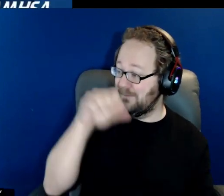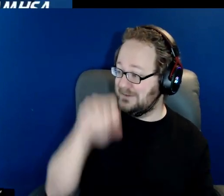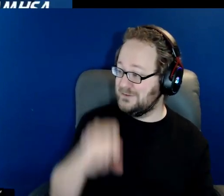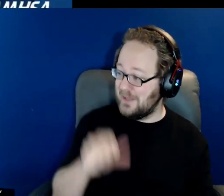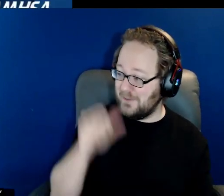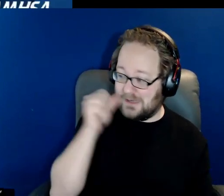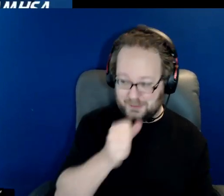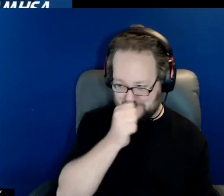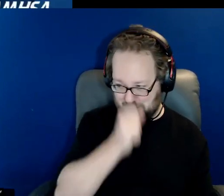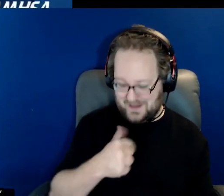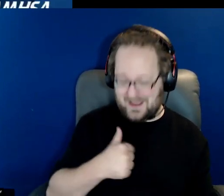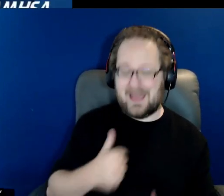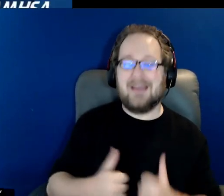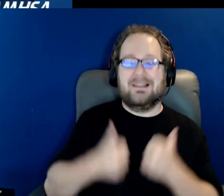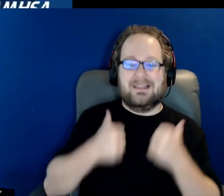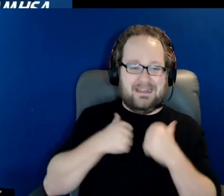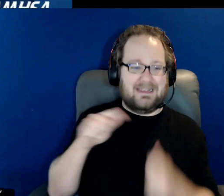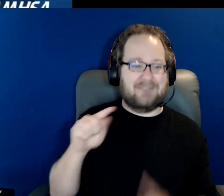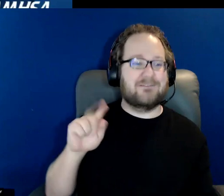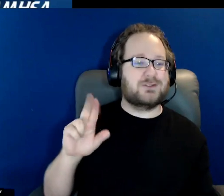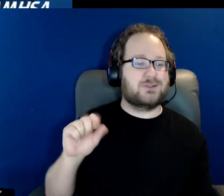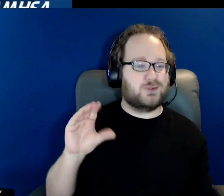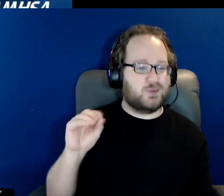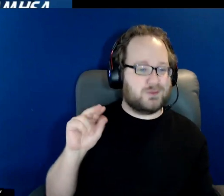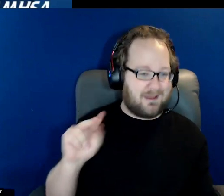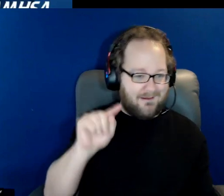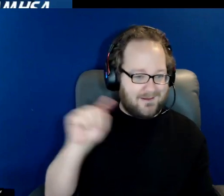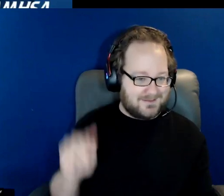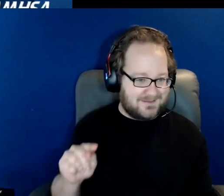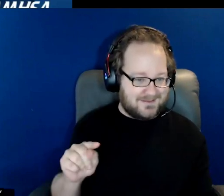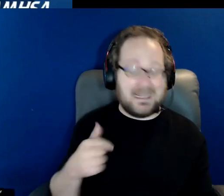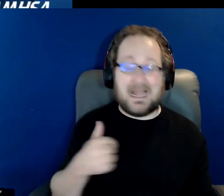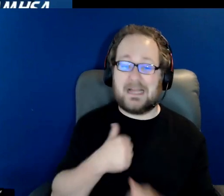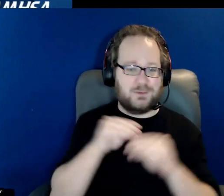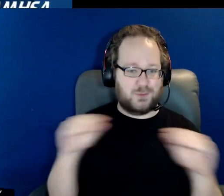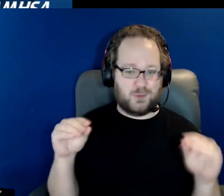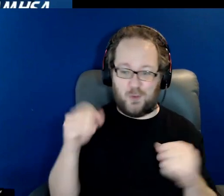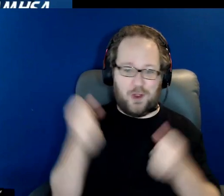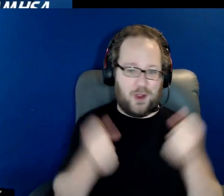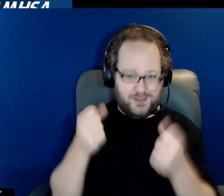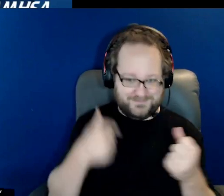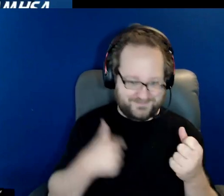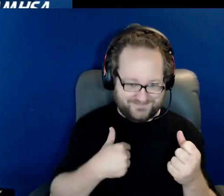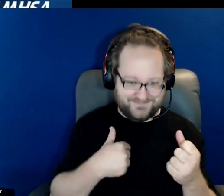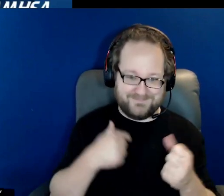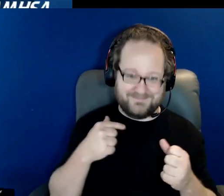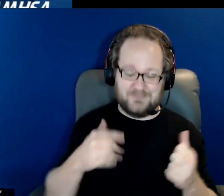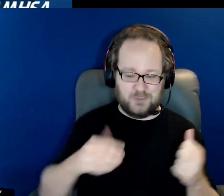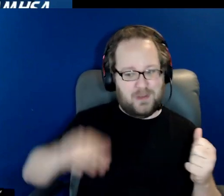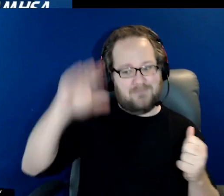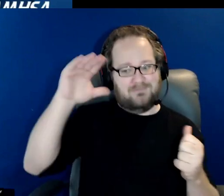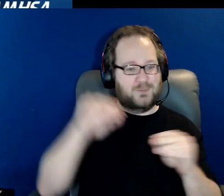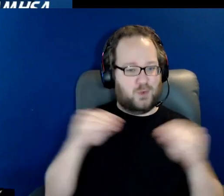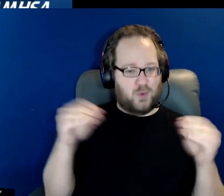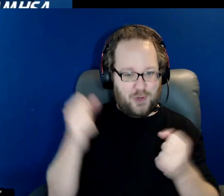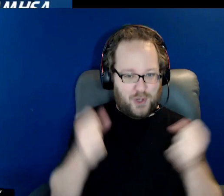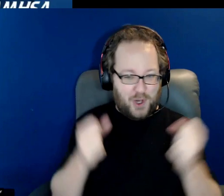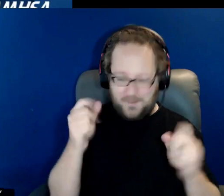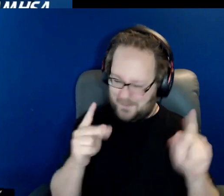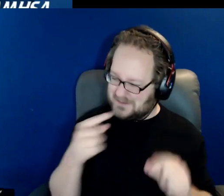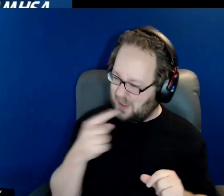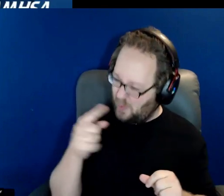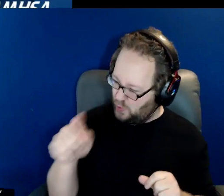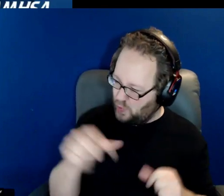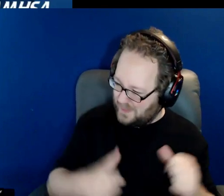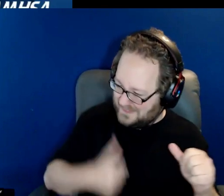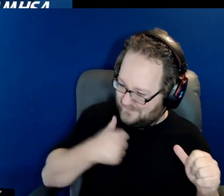Southern Arizona. I live in Tucson, Arizona. I grew up in Tucson without a car. Now, people think I didn't know how to drive because I lived in New York City